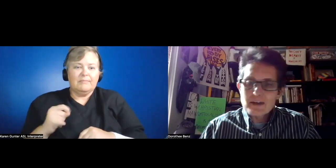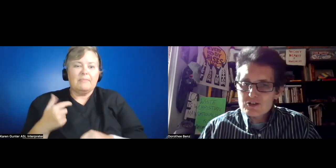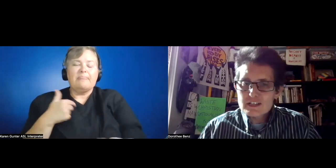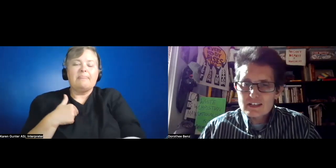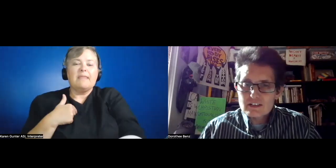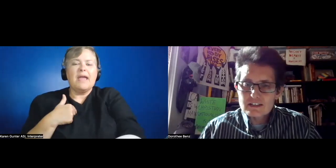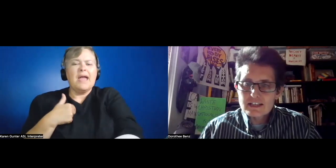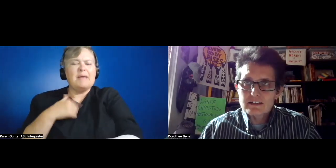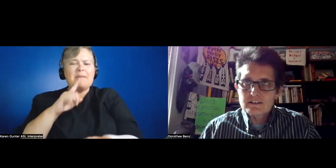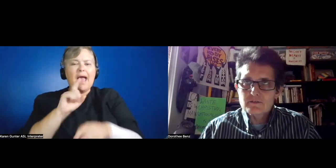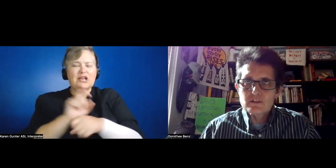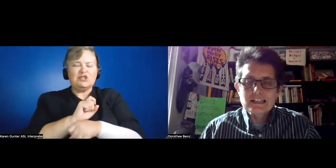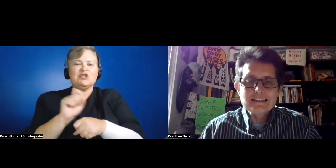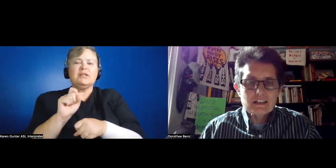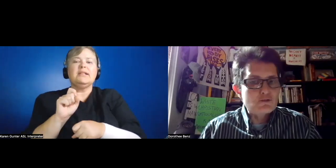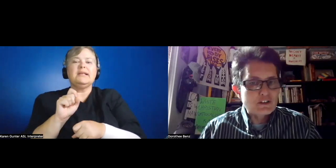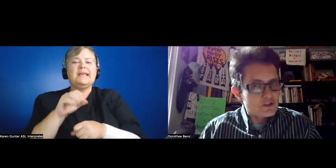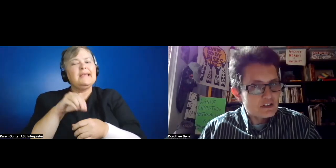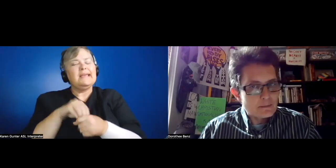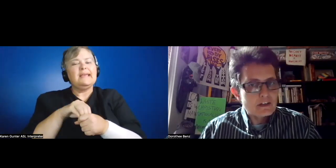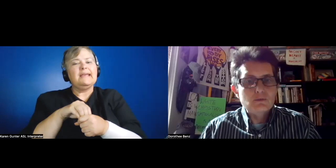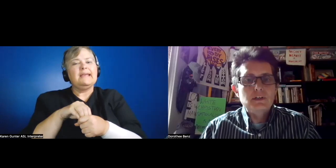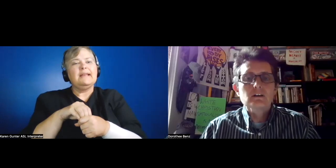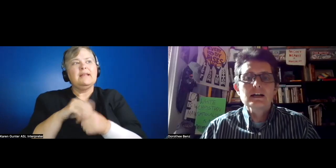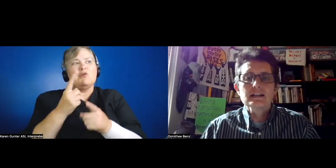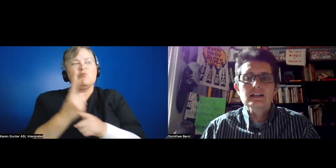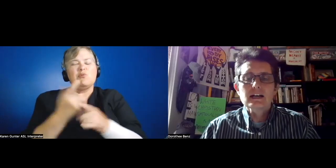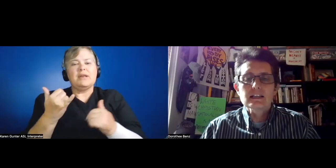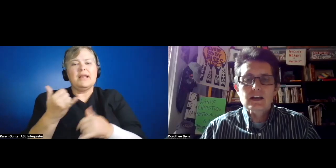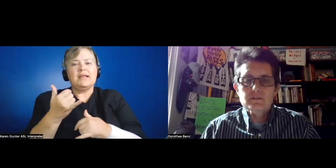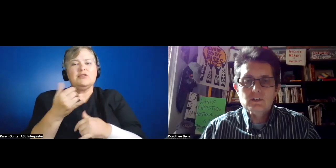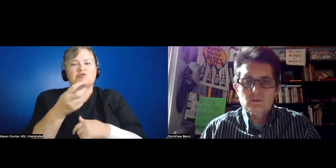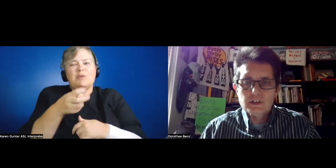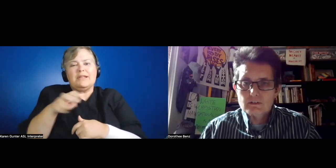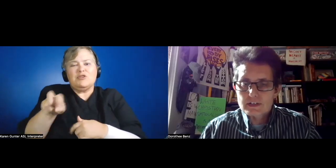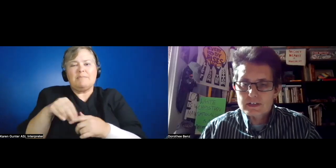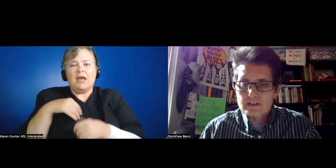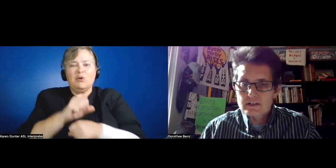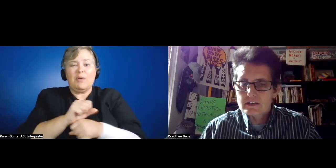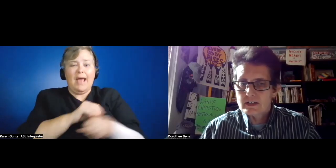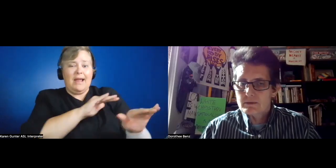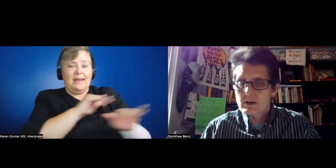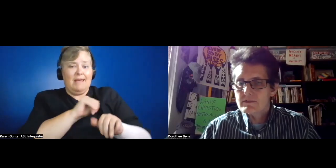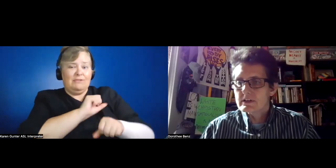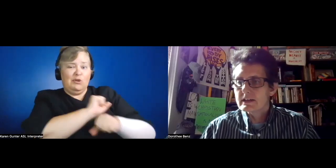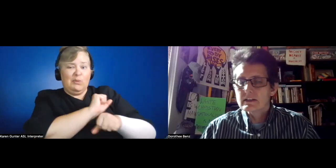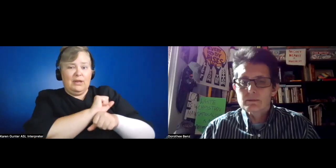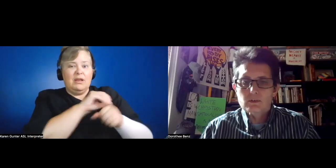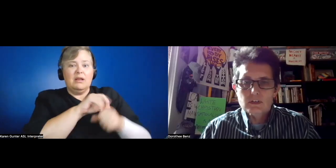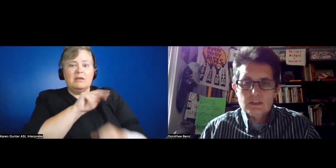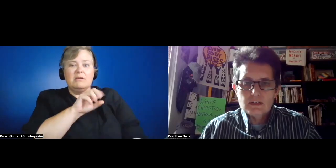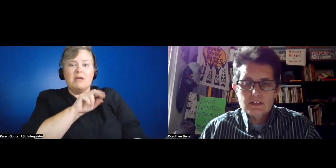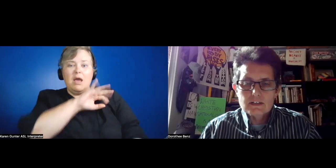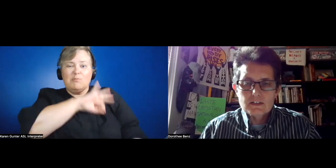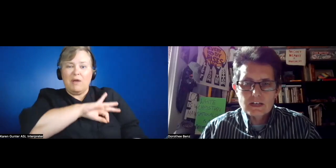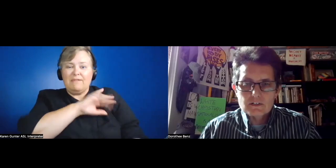I'm actually in a sort of an extended transition in my career. I left a career in the nonprofit and